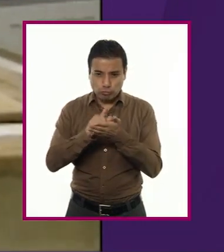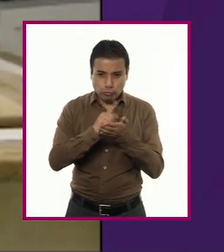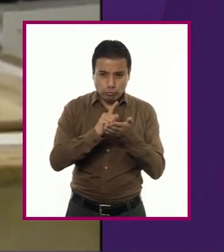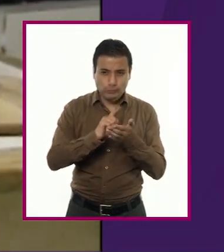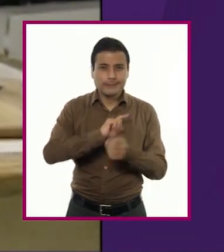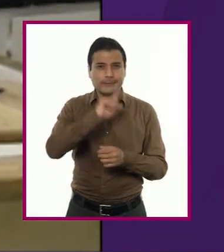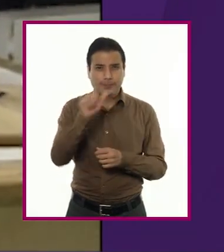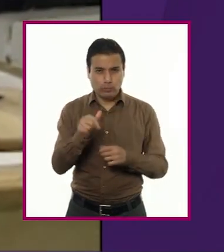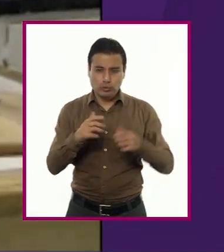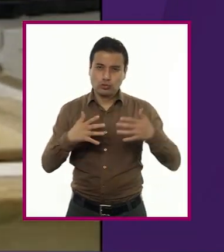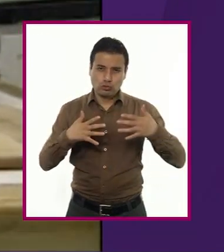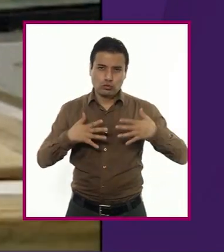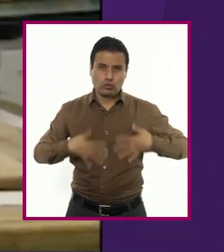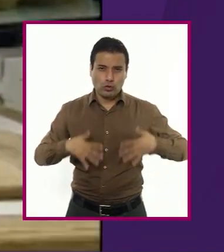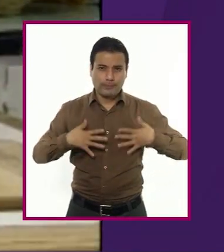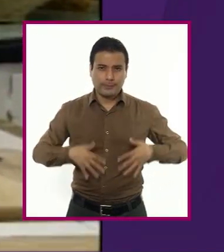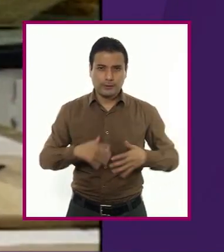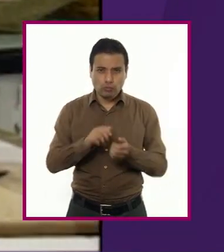the clothes.